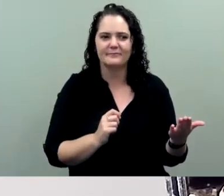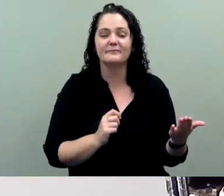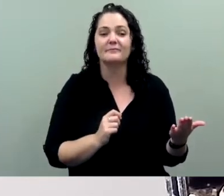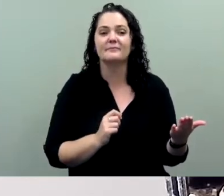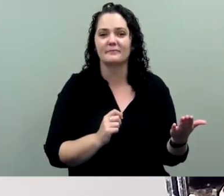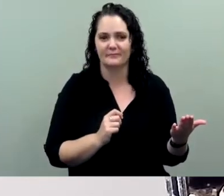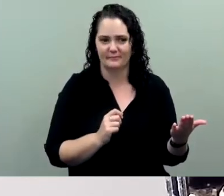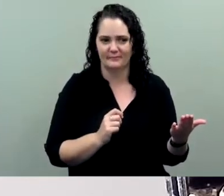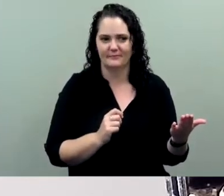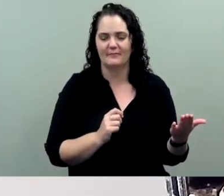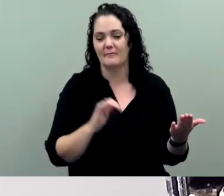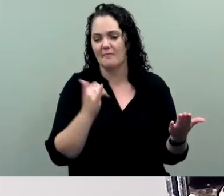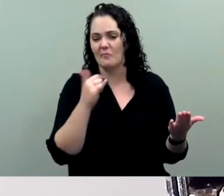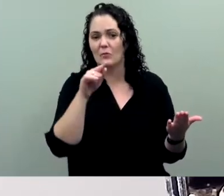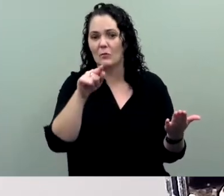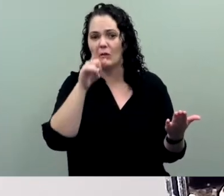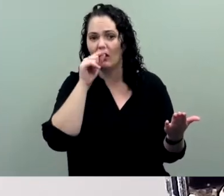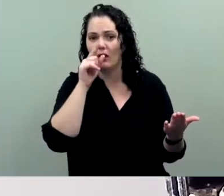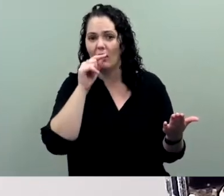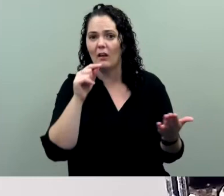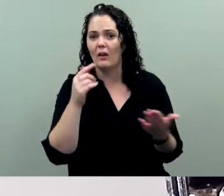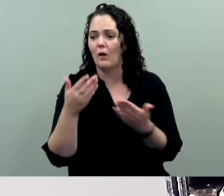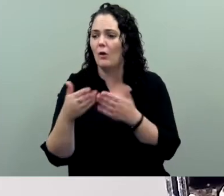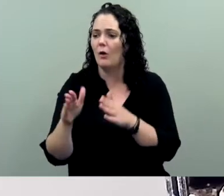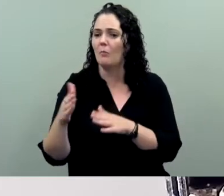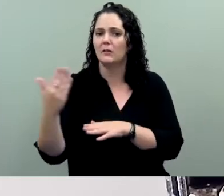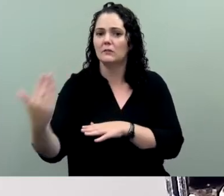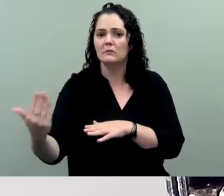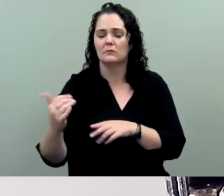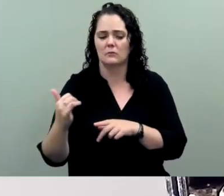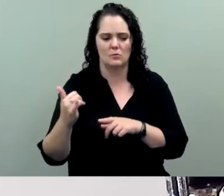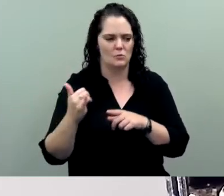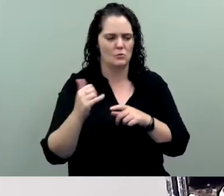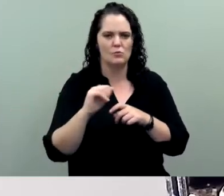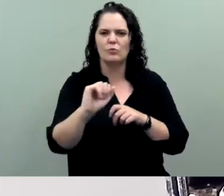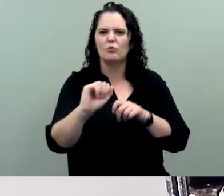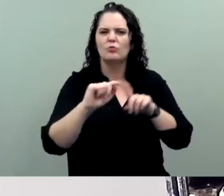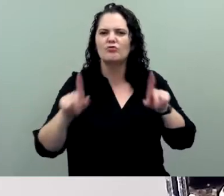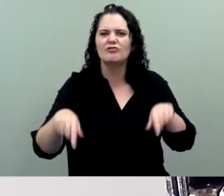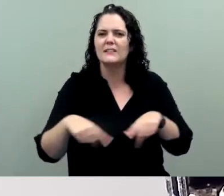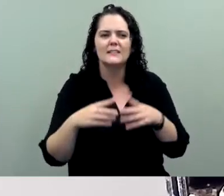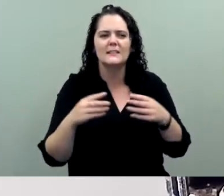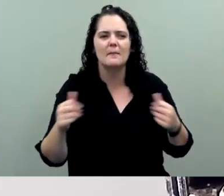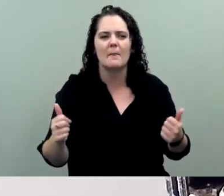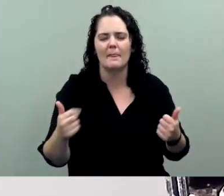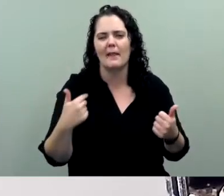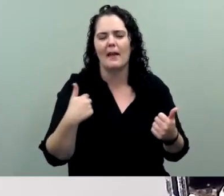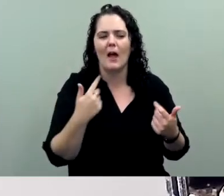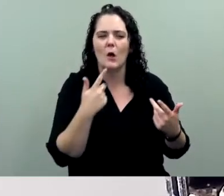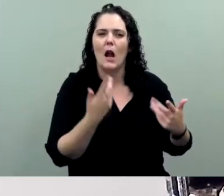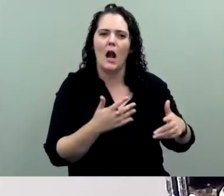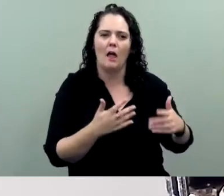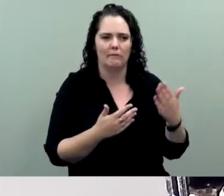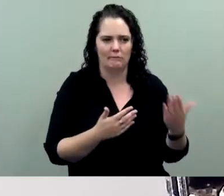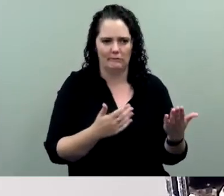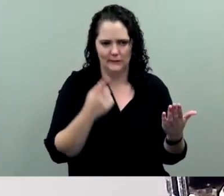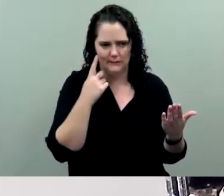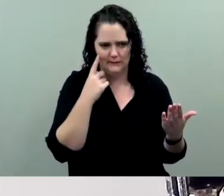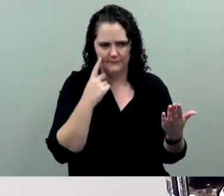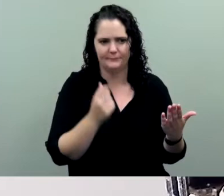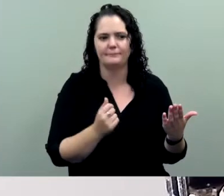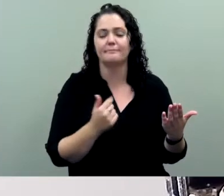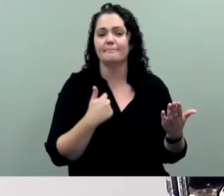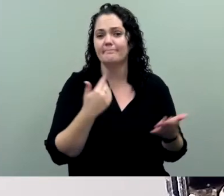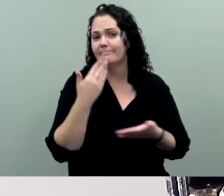up the drawing in a second window or something, that's fine, but I'll always keep it here off to the side so y'all can see it really well. All right, I want to talk a little bit about